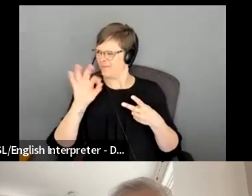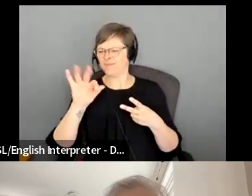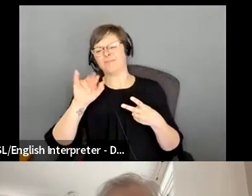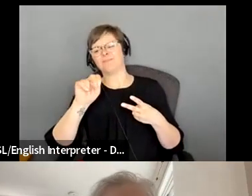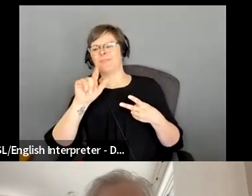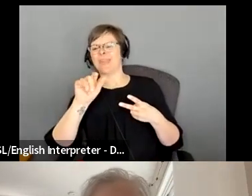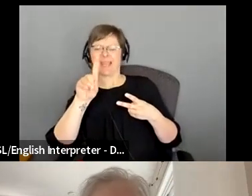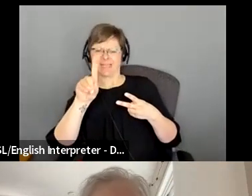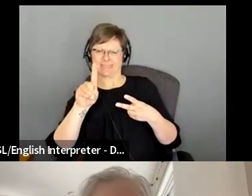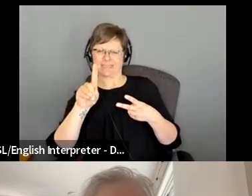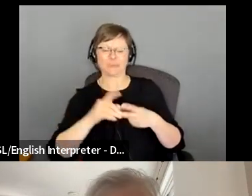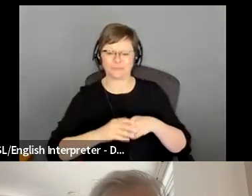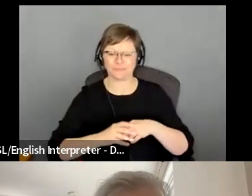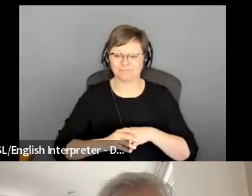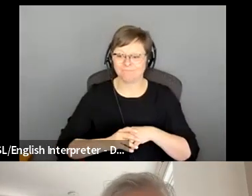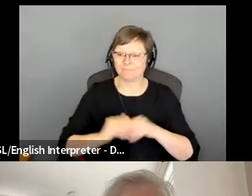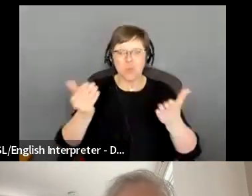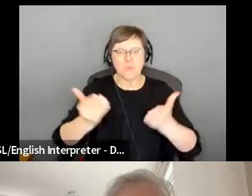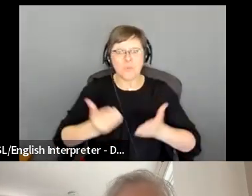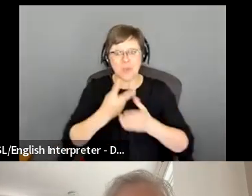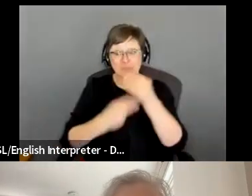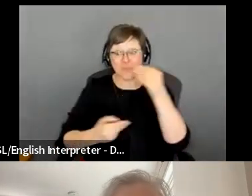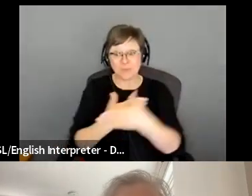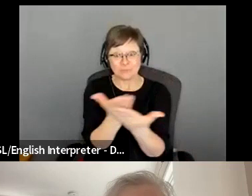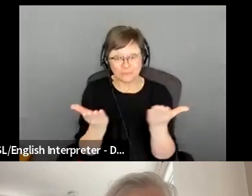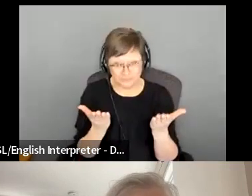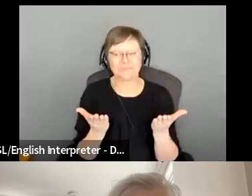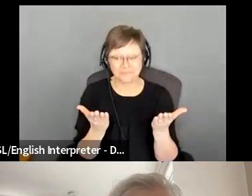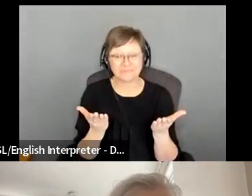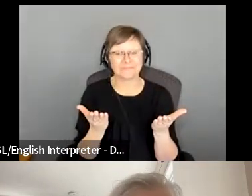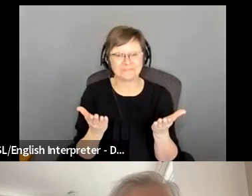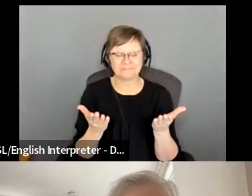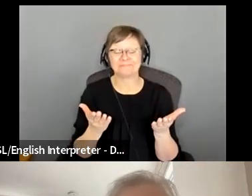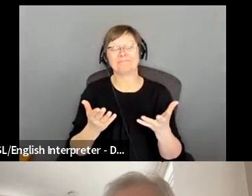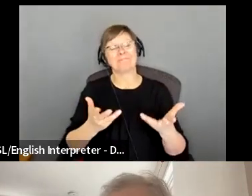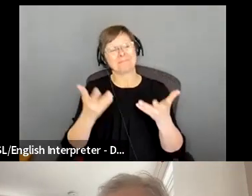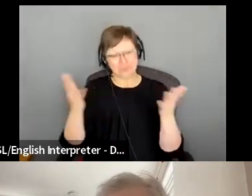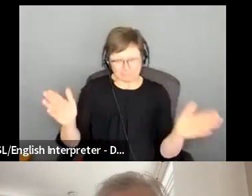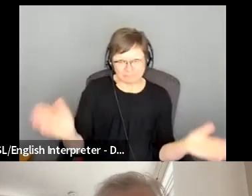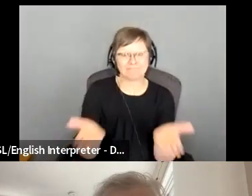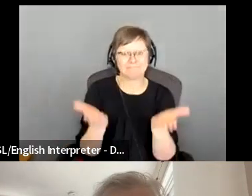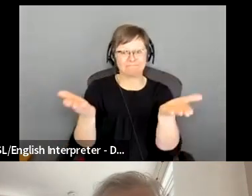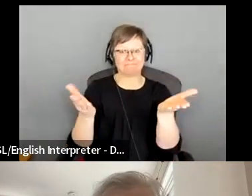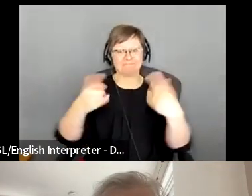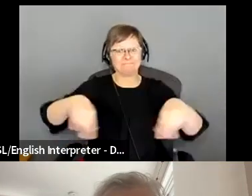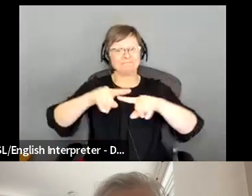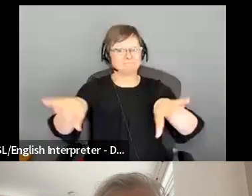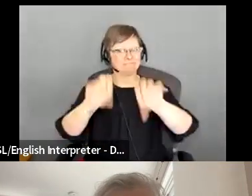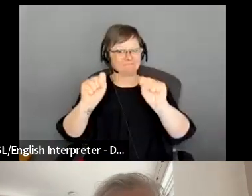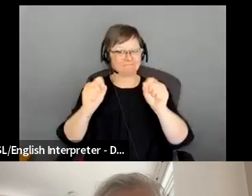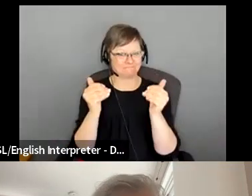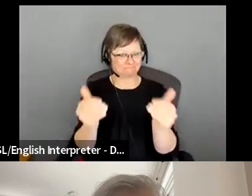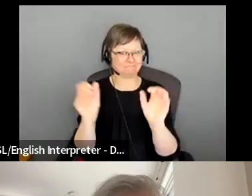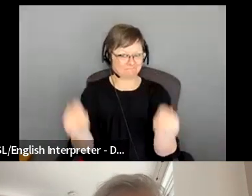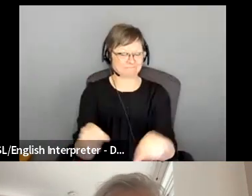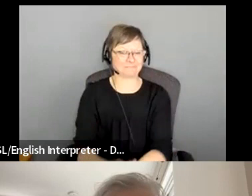Great. Welcome to both of you. I hand over to you to lead us away. Thank you very much.